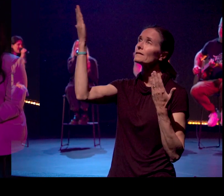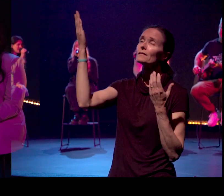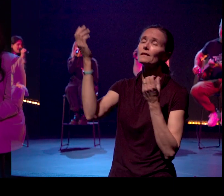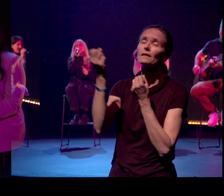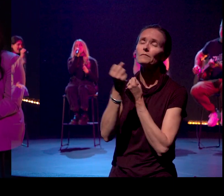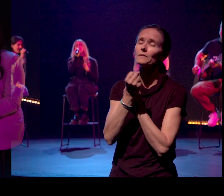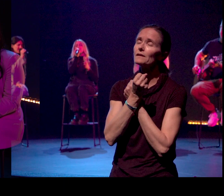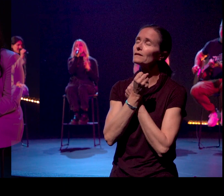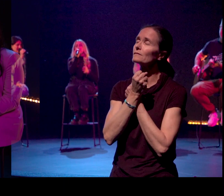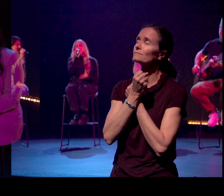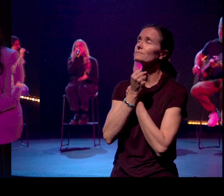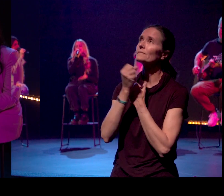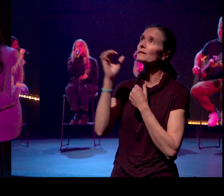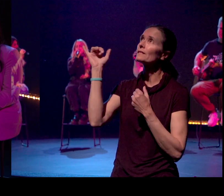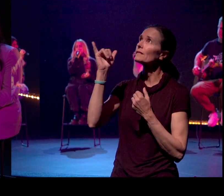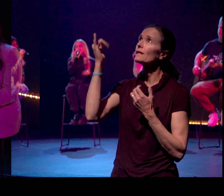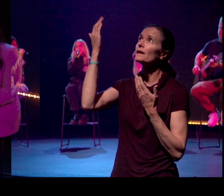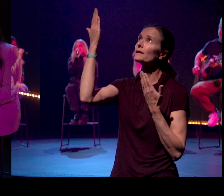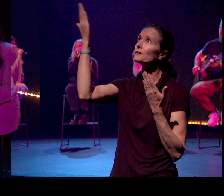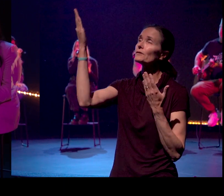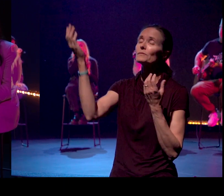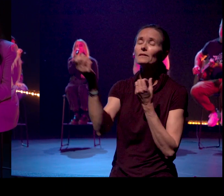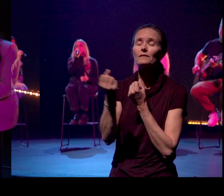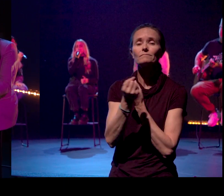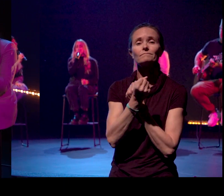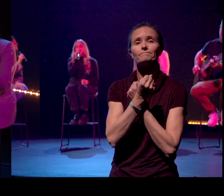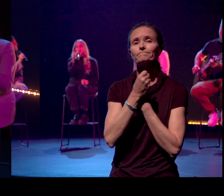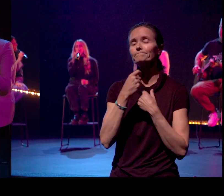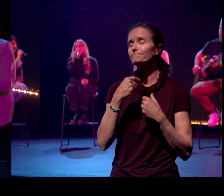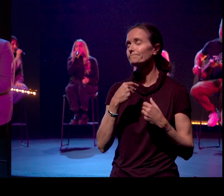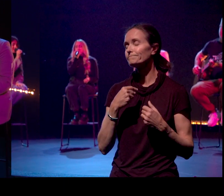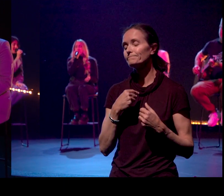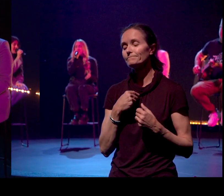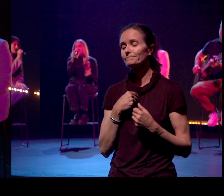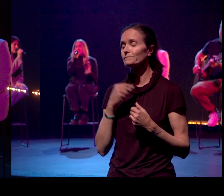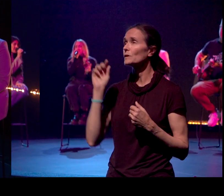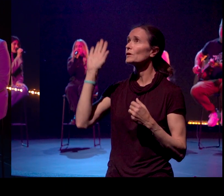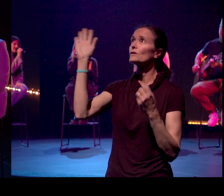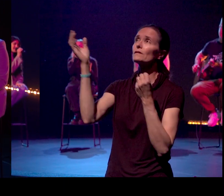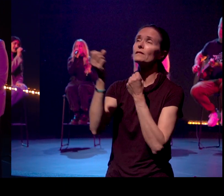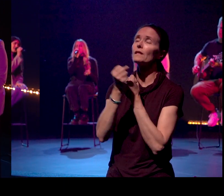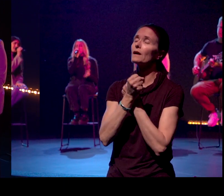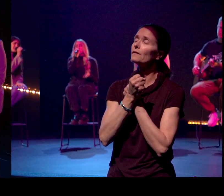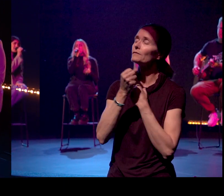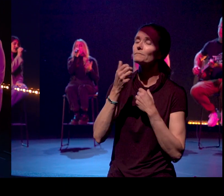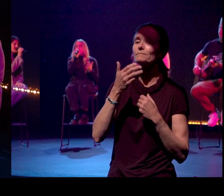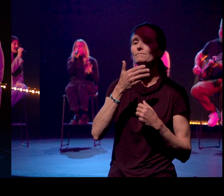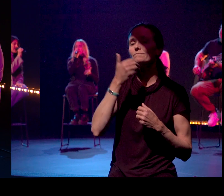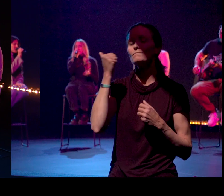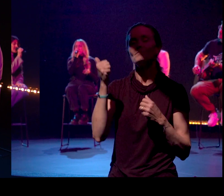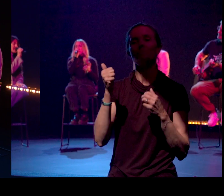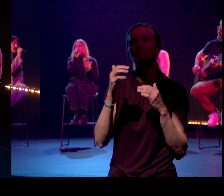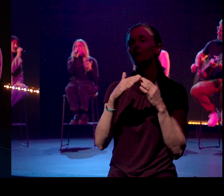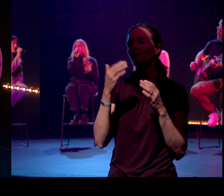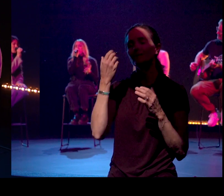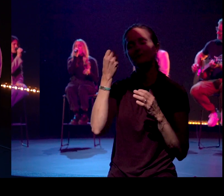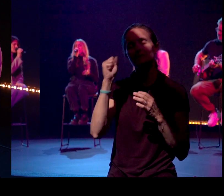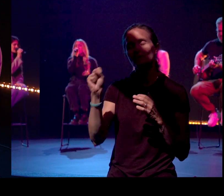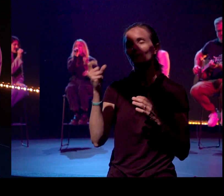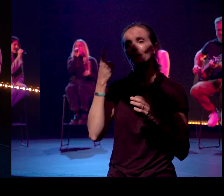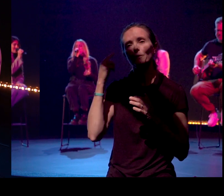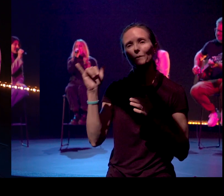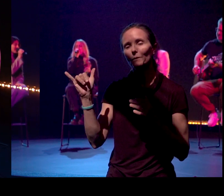Why you love me like you love me. Your love is better than